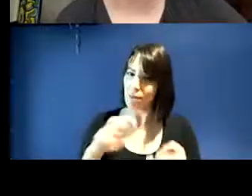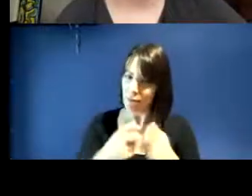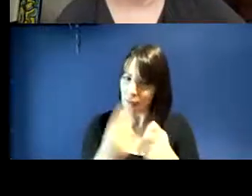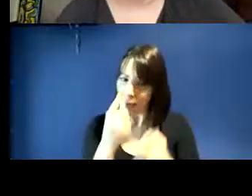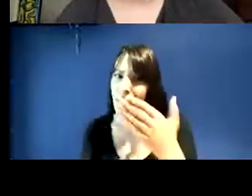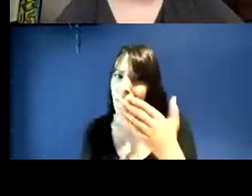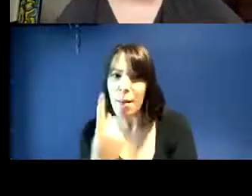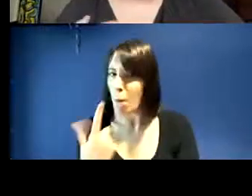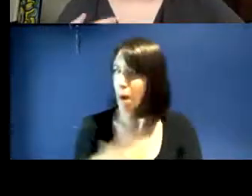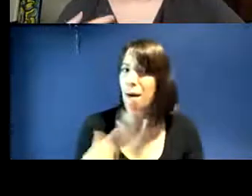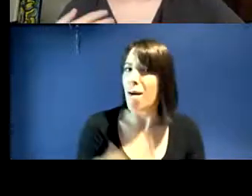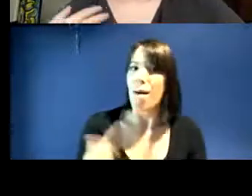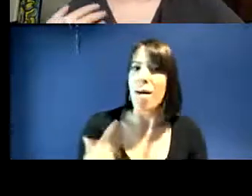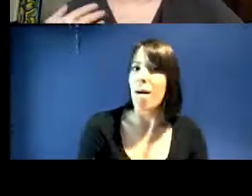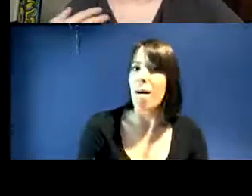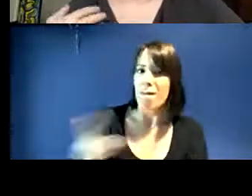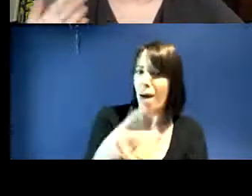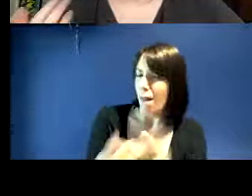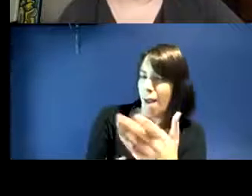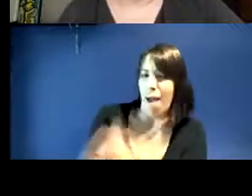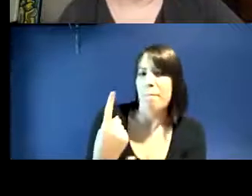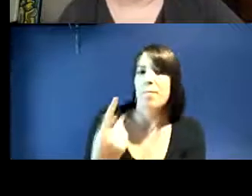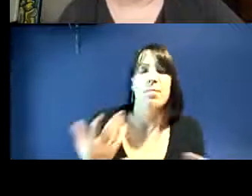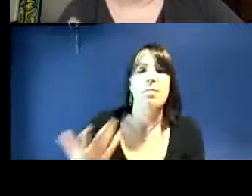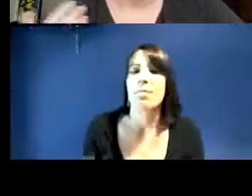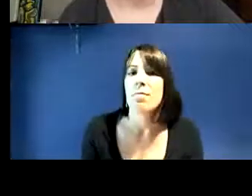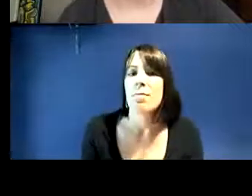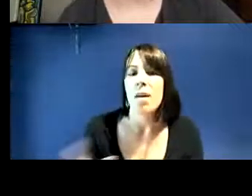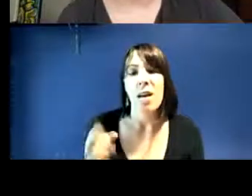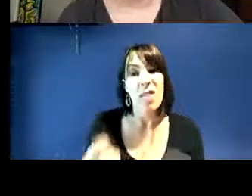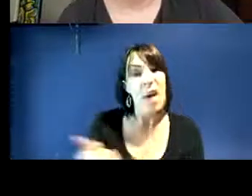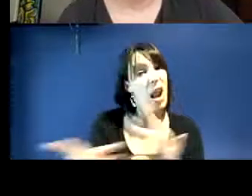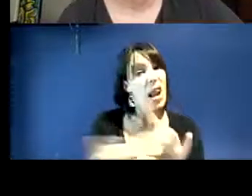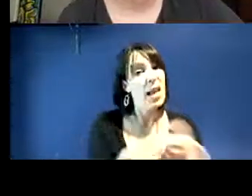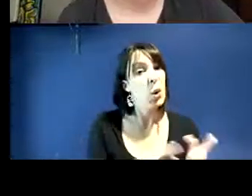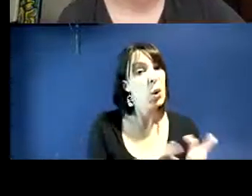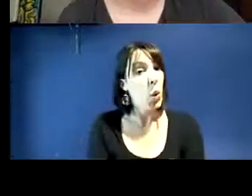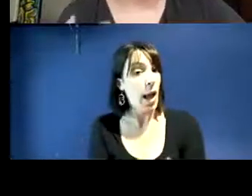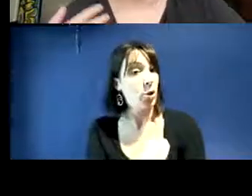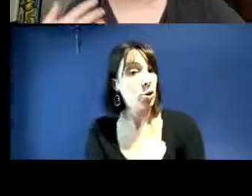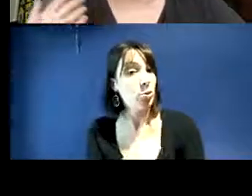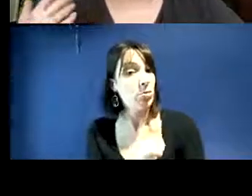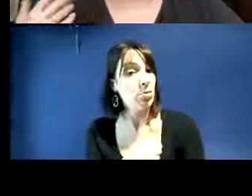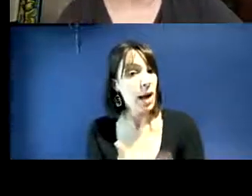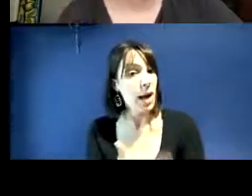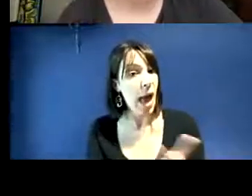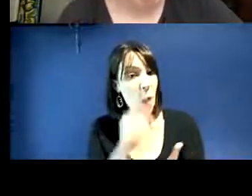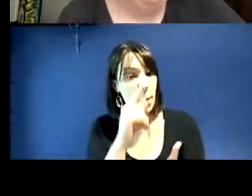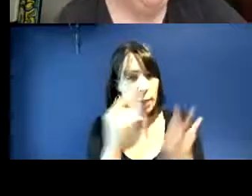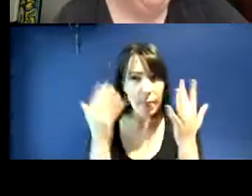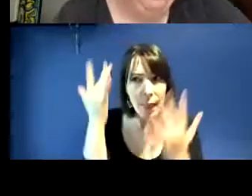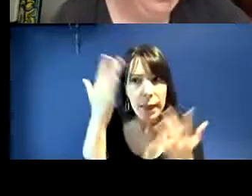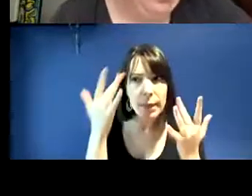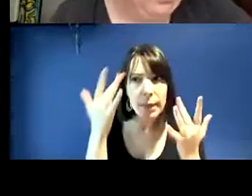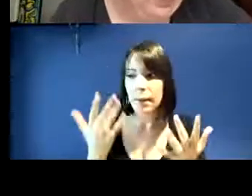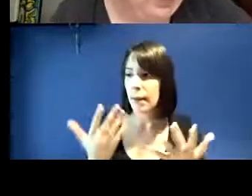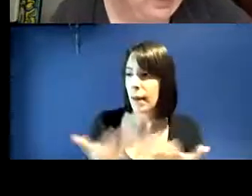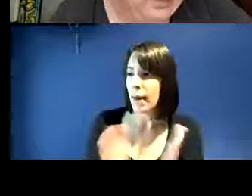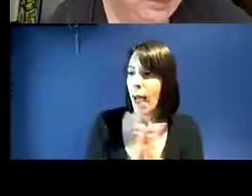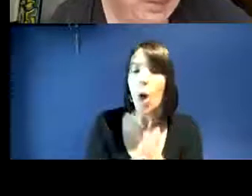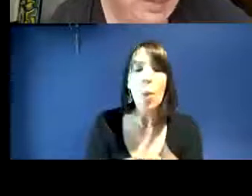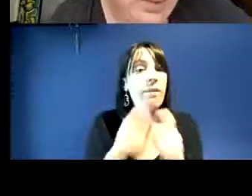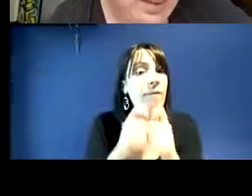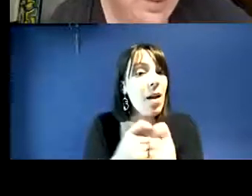drivers, which can be about our attitudes and the way that we think and the way that we value women with